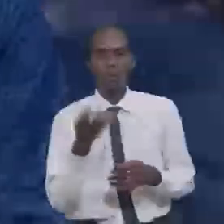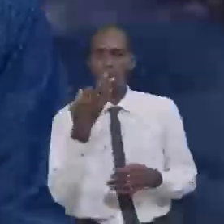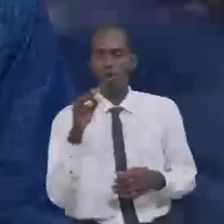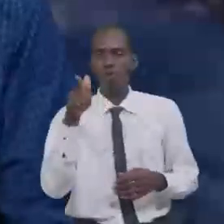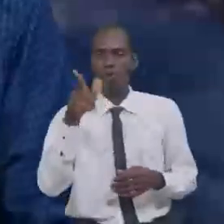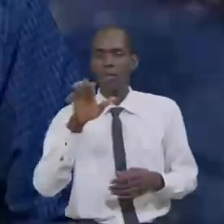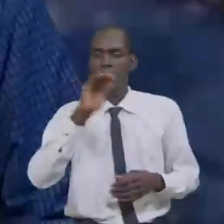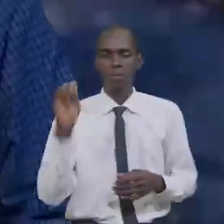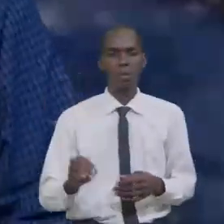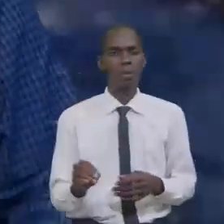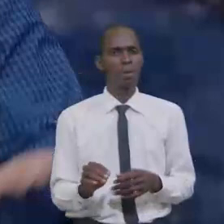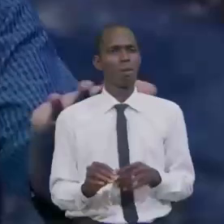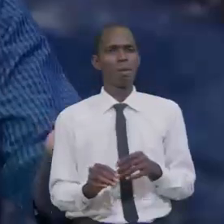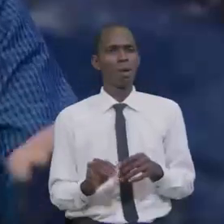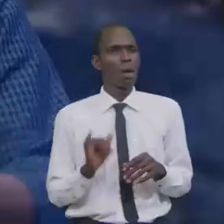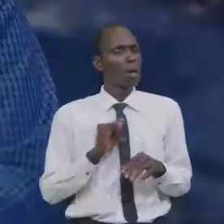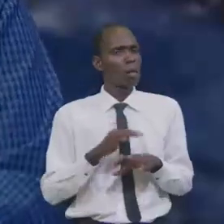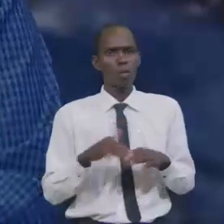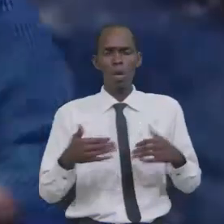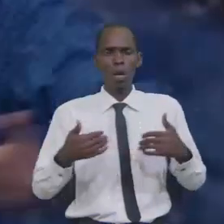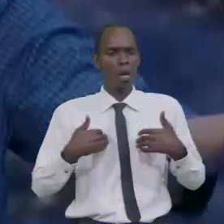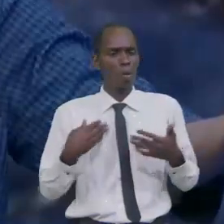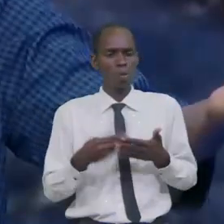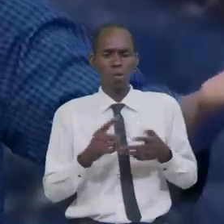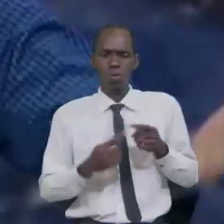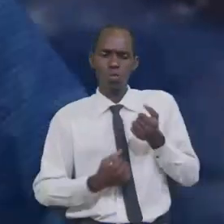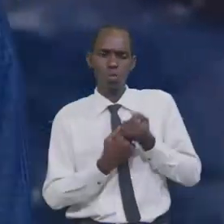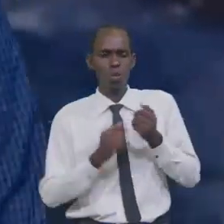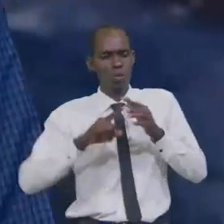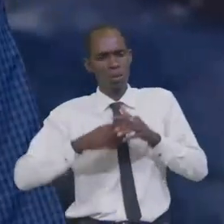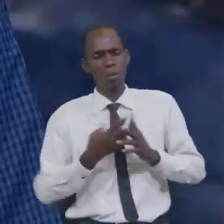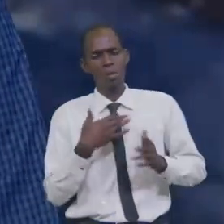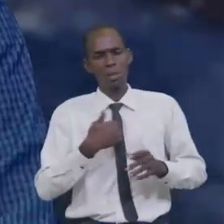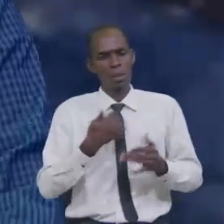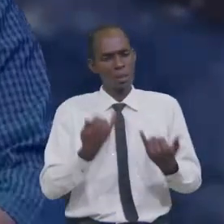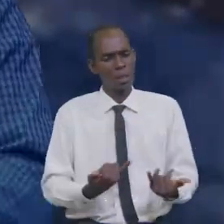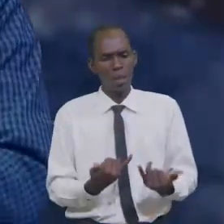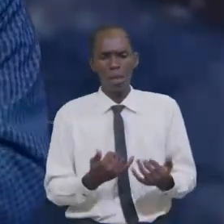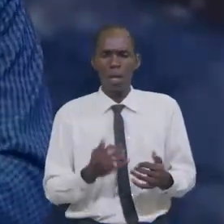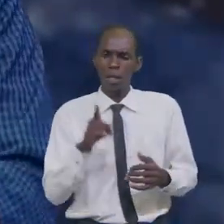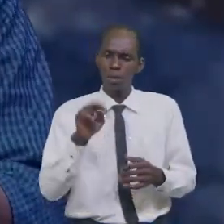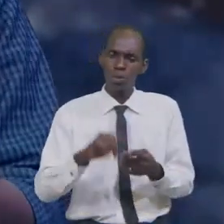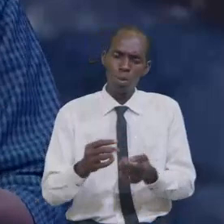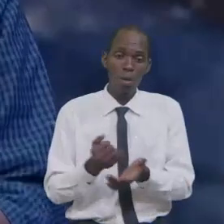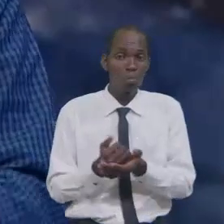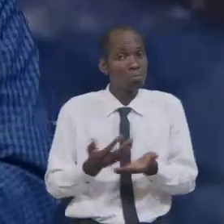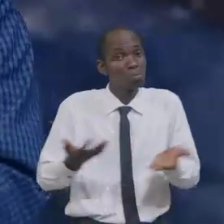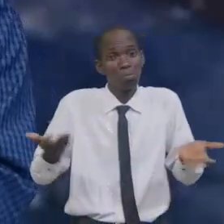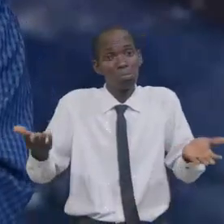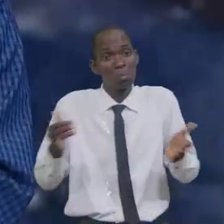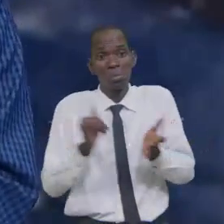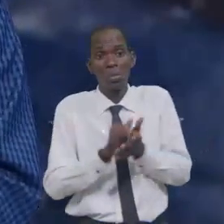is down there on the ground. So how can I do that? Well, that's my condition. They lay up treasure